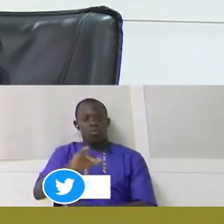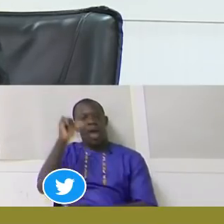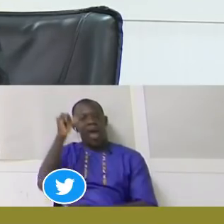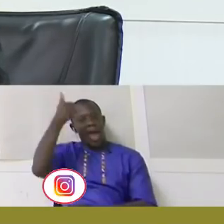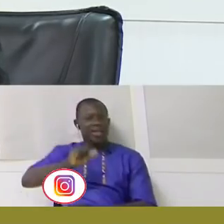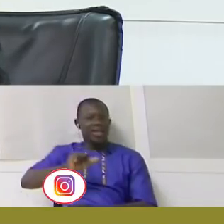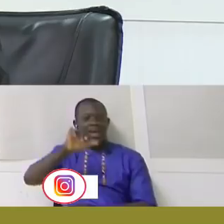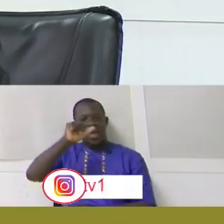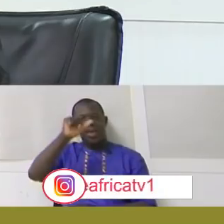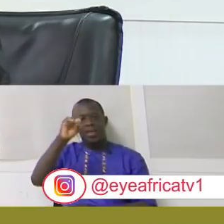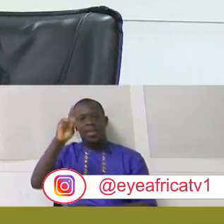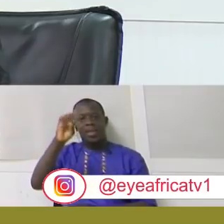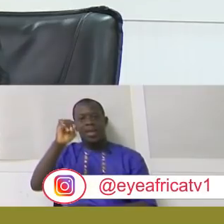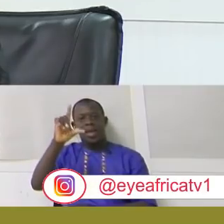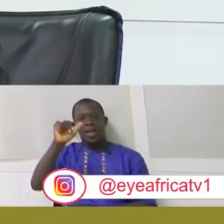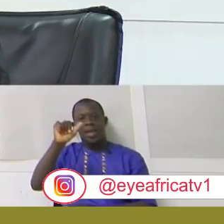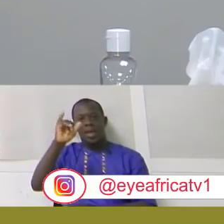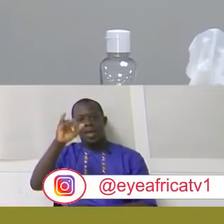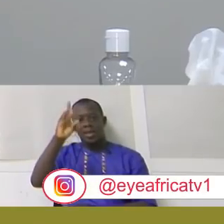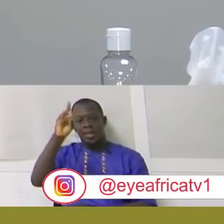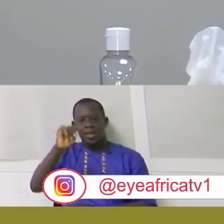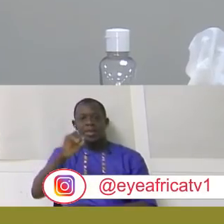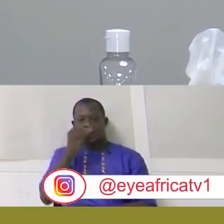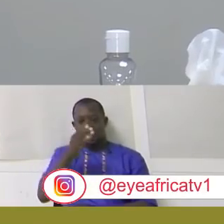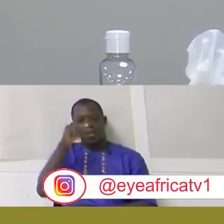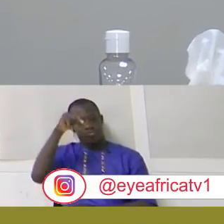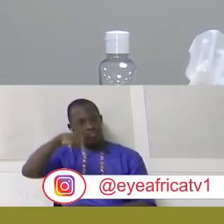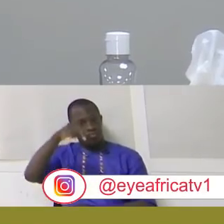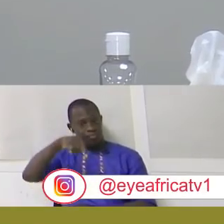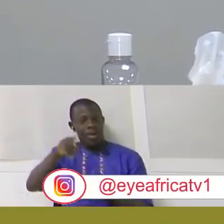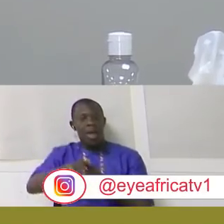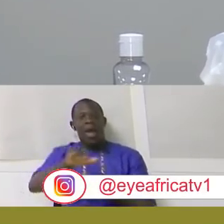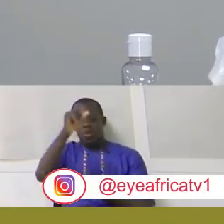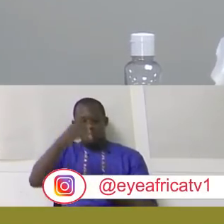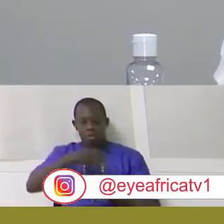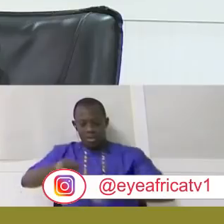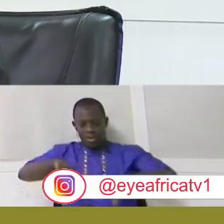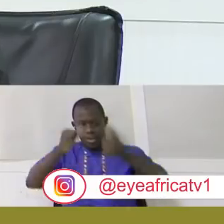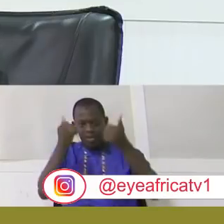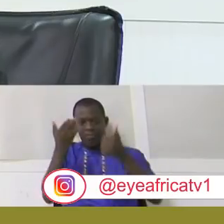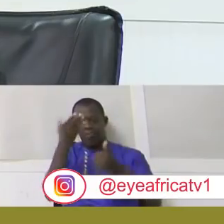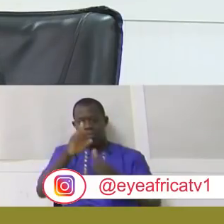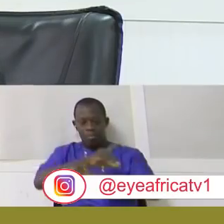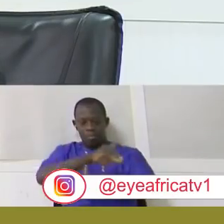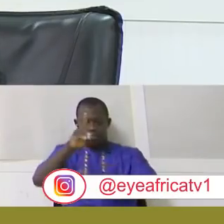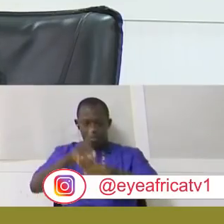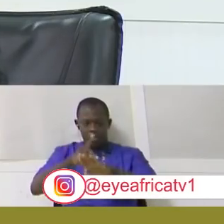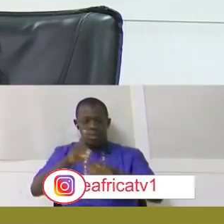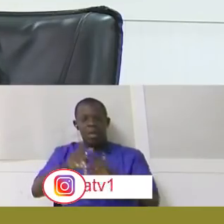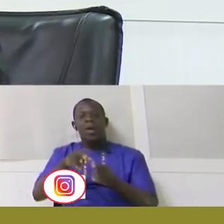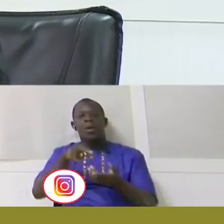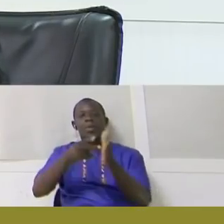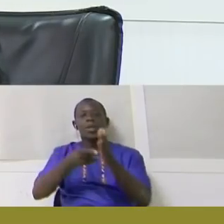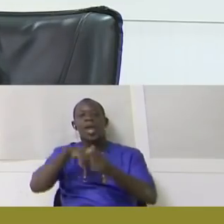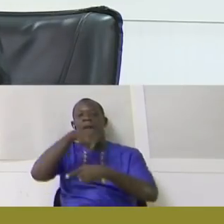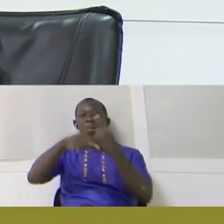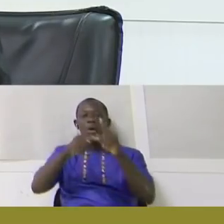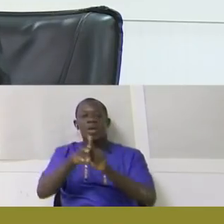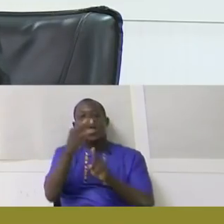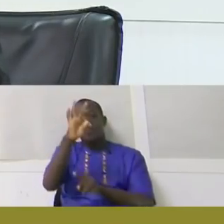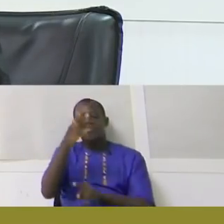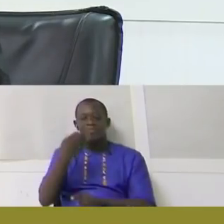true anti athlete said it here fufu la bëgg commencer and that is where I want to start off from moy ne suñ ne HIV and